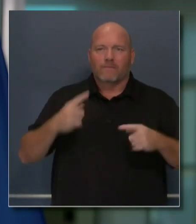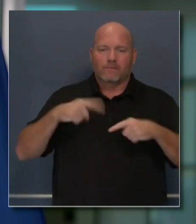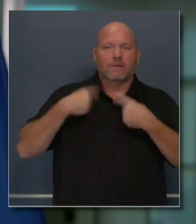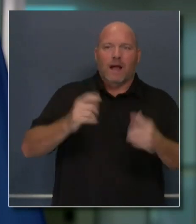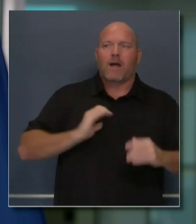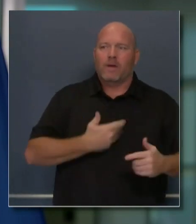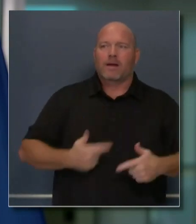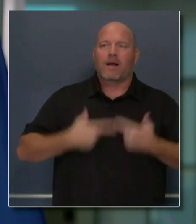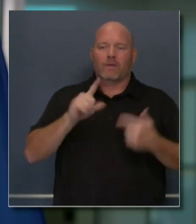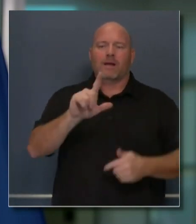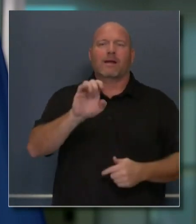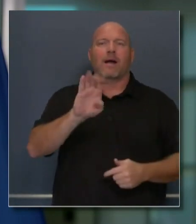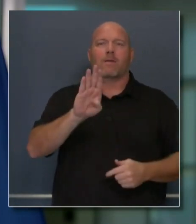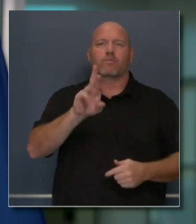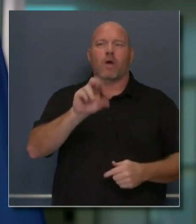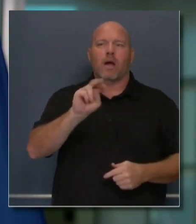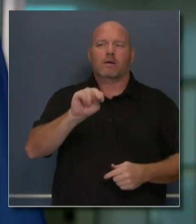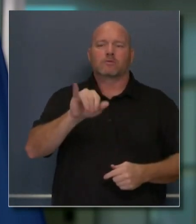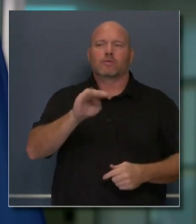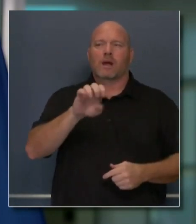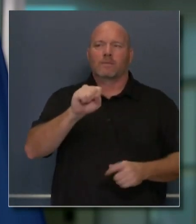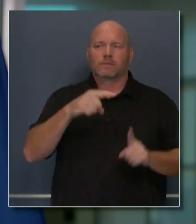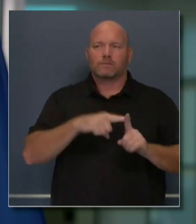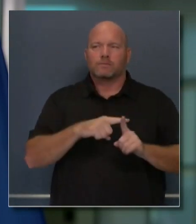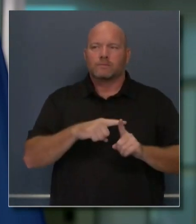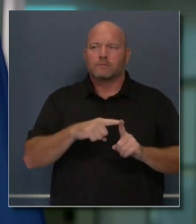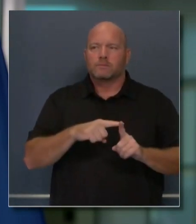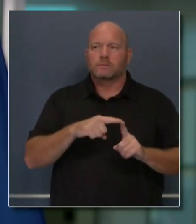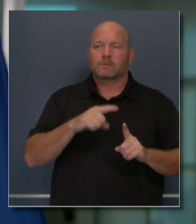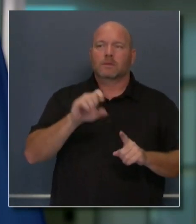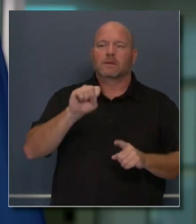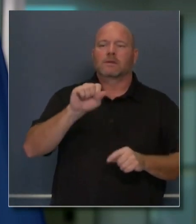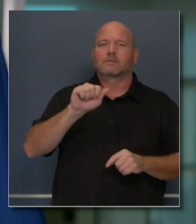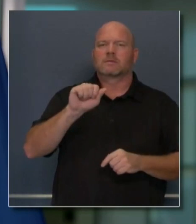James. Sophia Balog, Sacramento Bee.